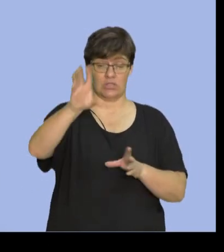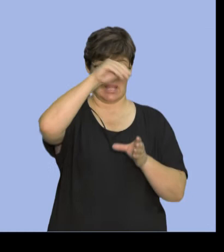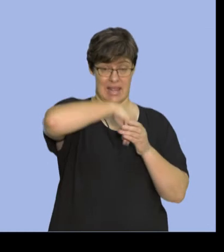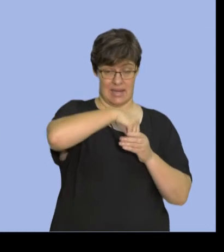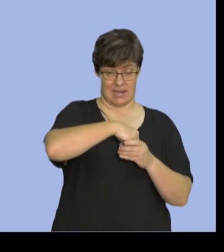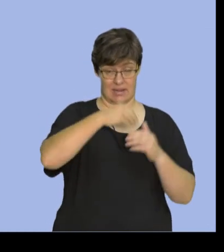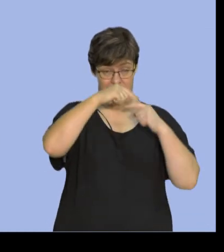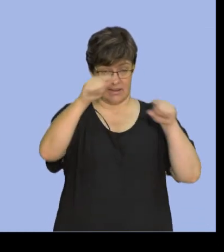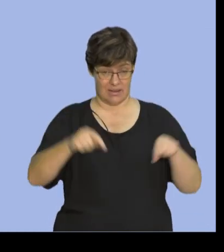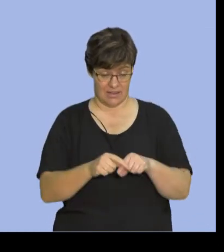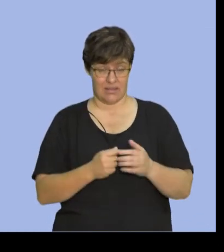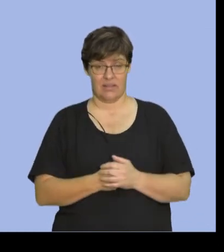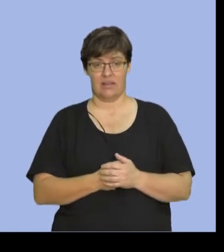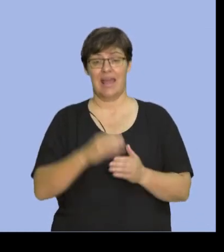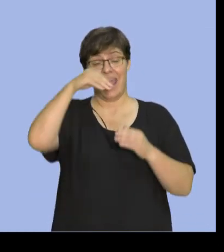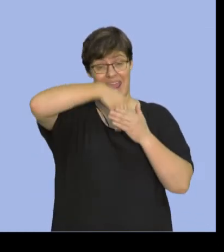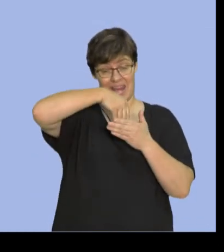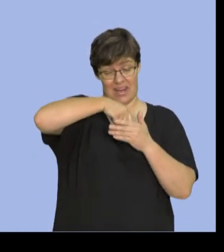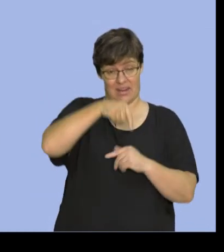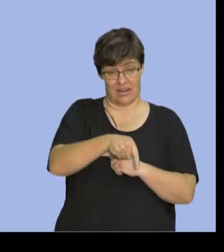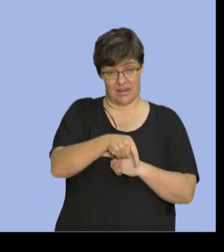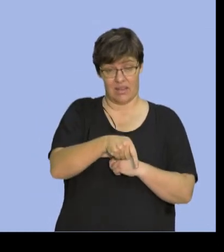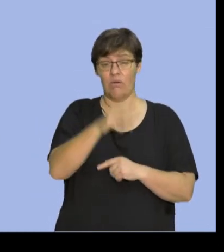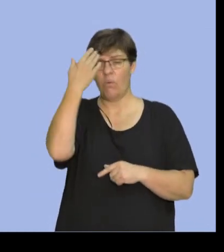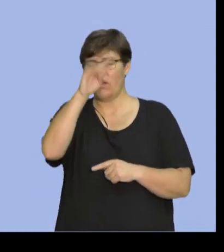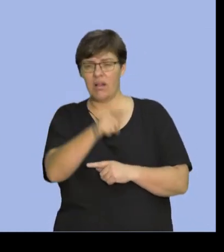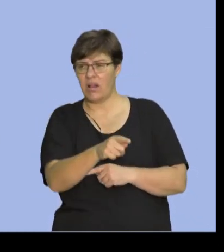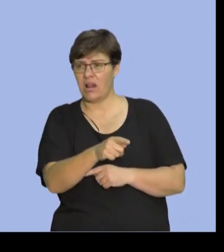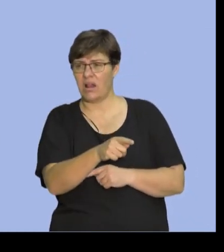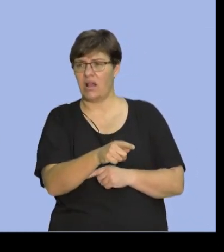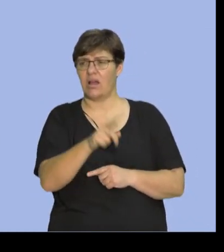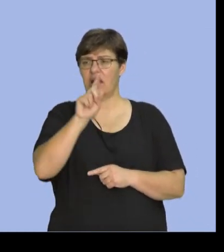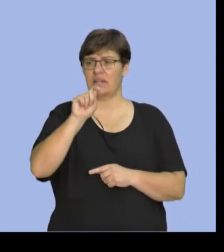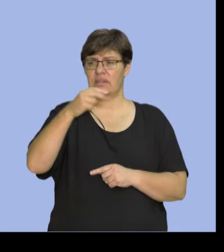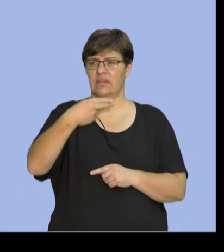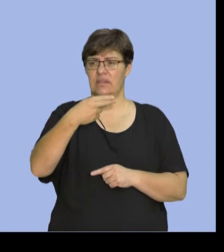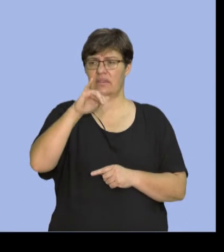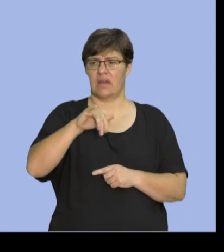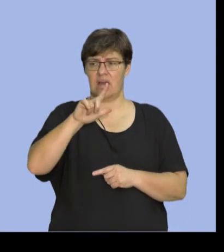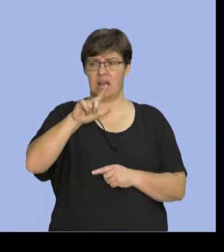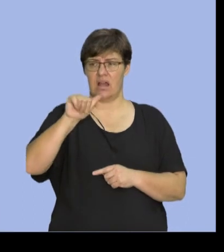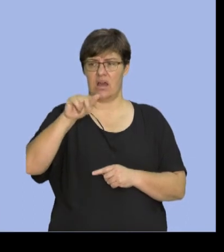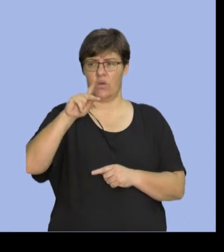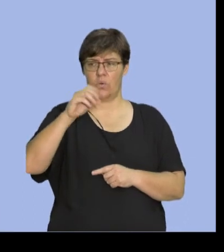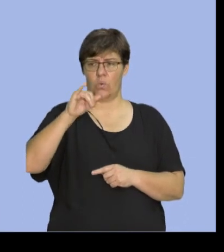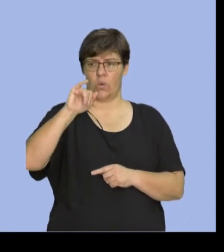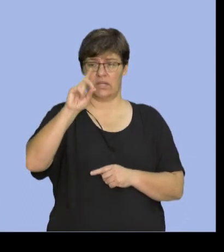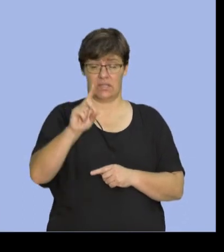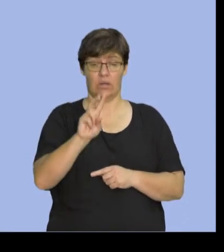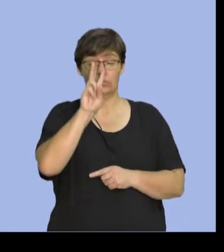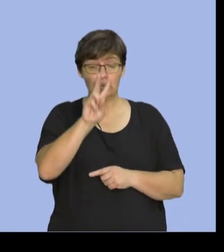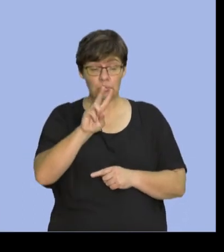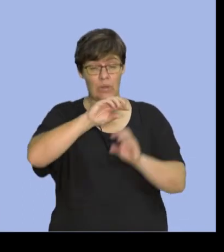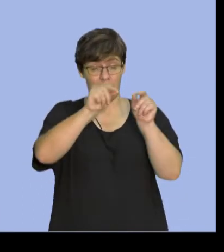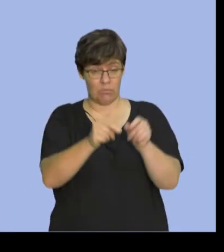discussed, and the inner membrane is known as the thylakoid, which has two membranes that are folded together. The